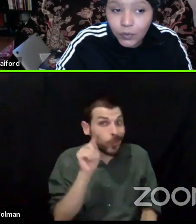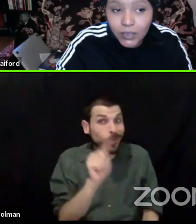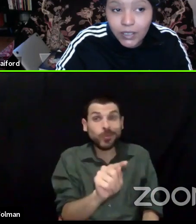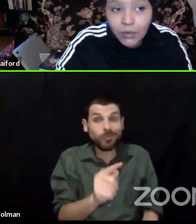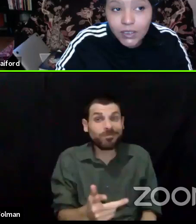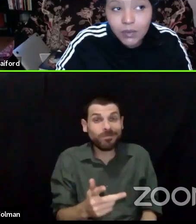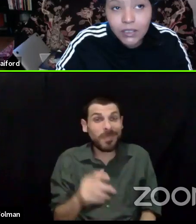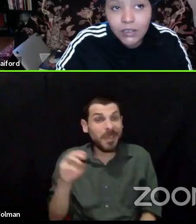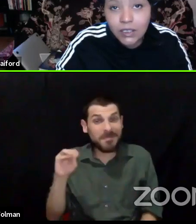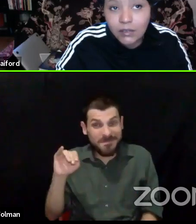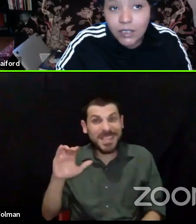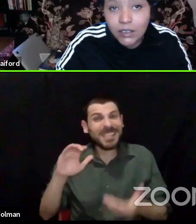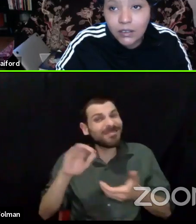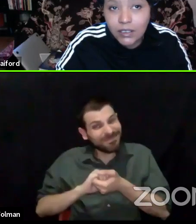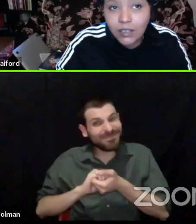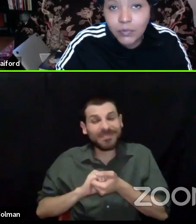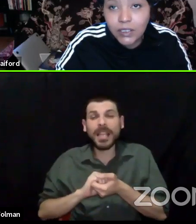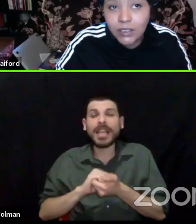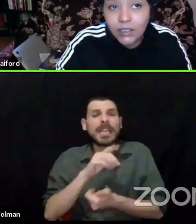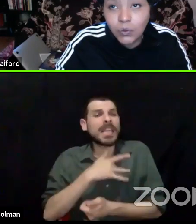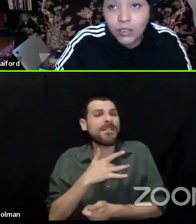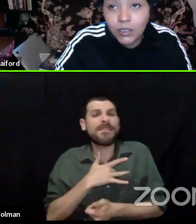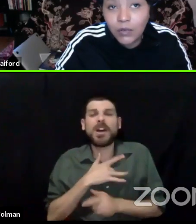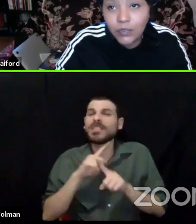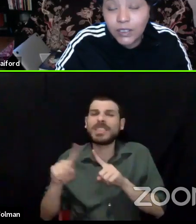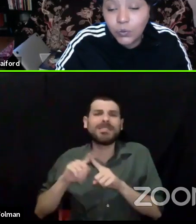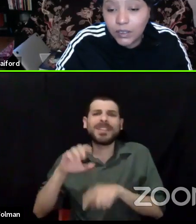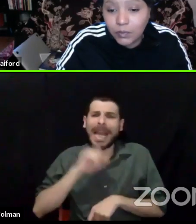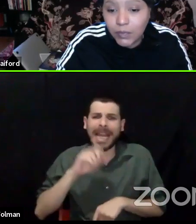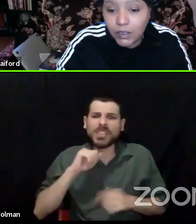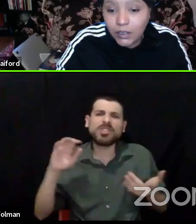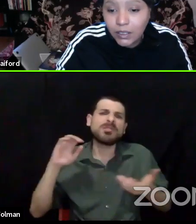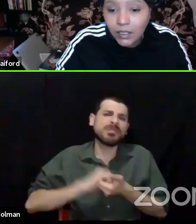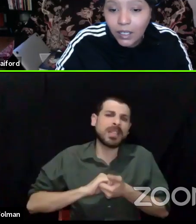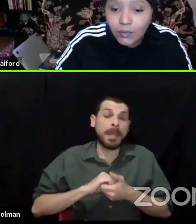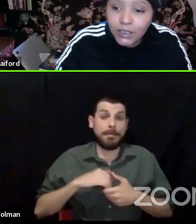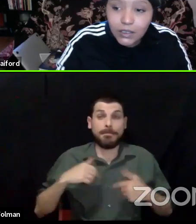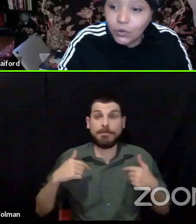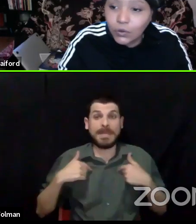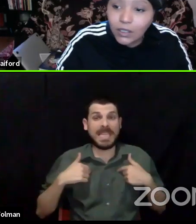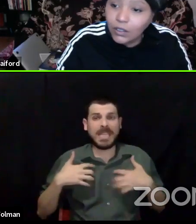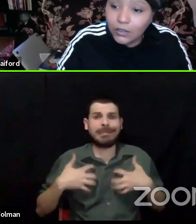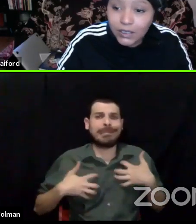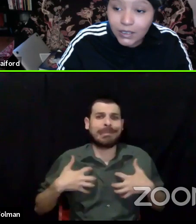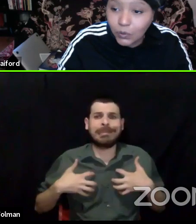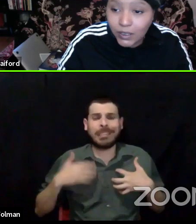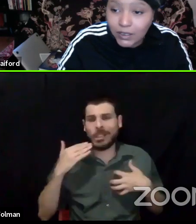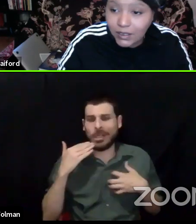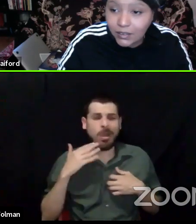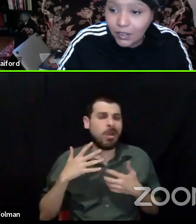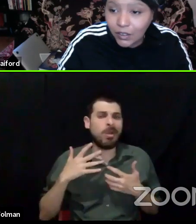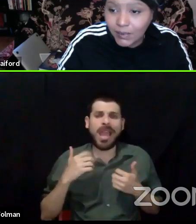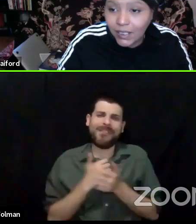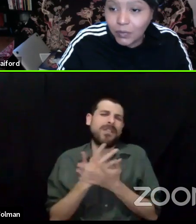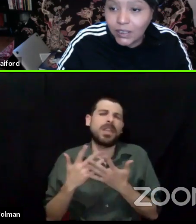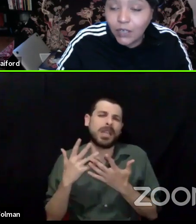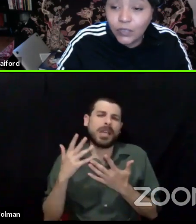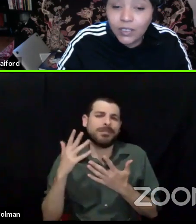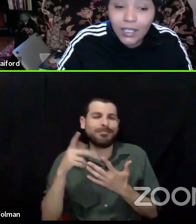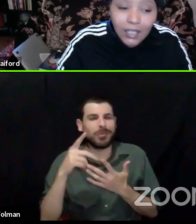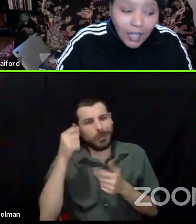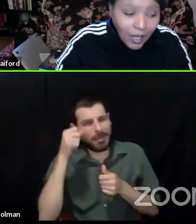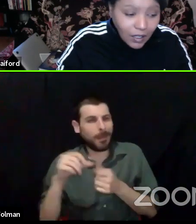And for me, that was some intergenerational stuff because there were conflicts within me just doing the whole situation. You know what I'm saying? Because